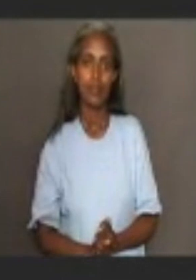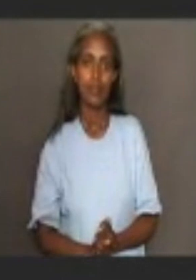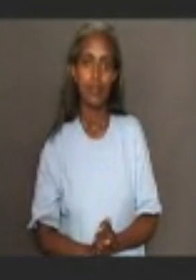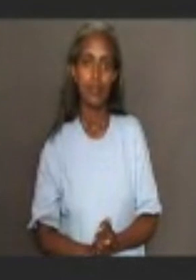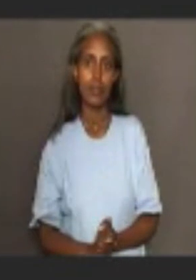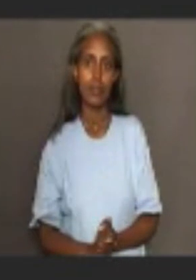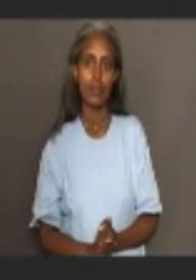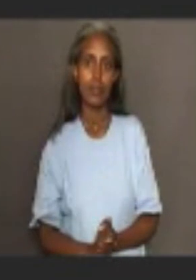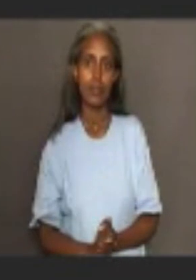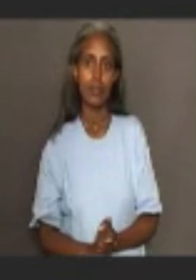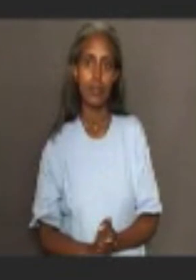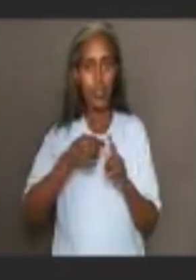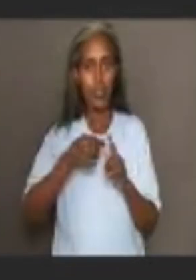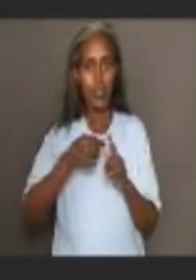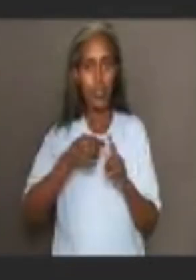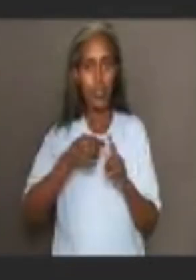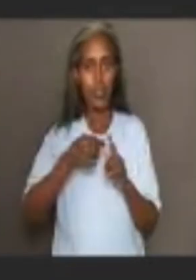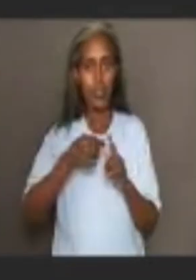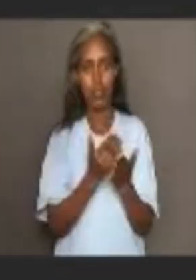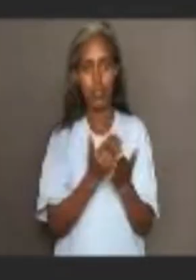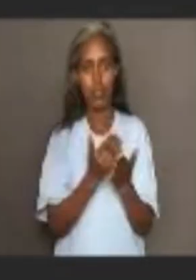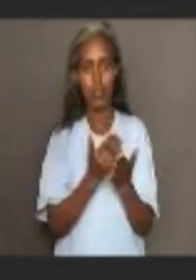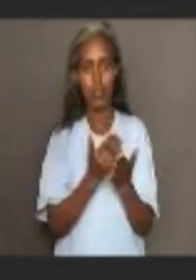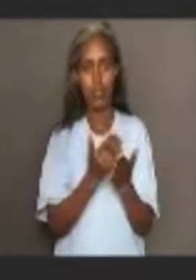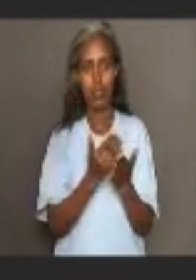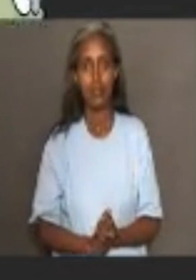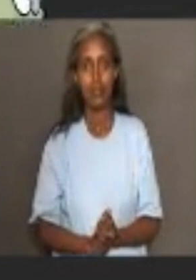Let's get back to our lesson.